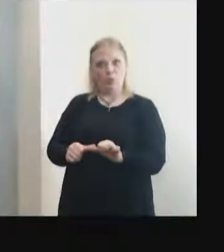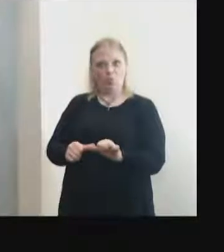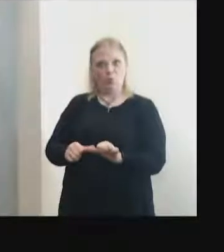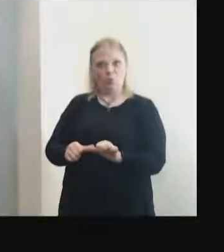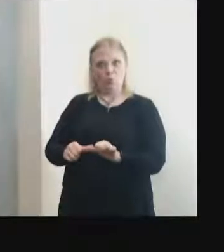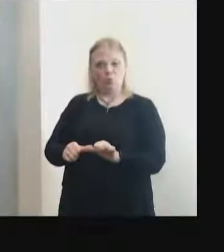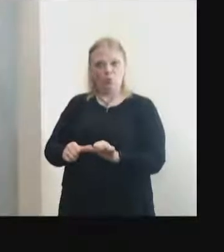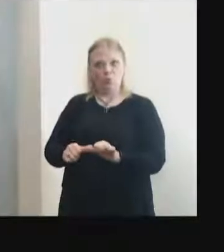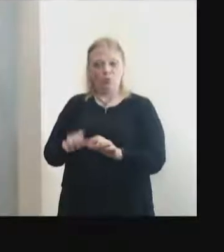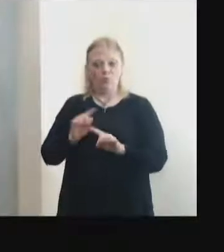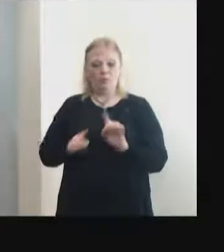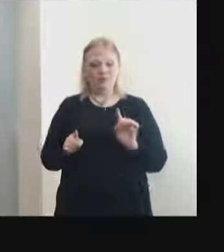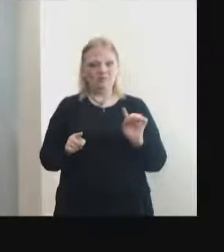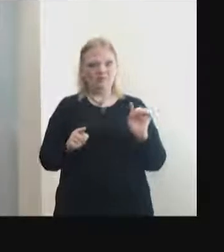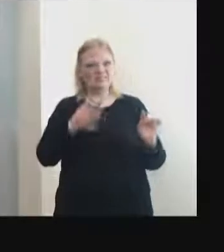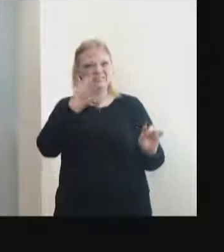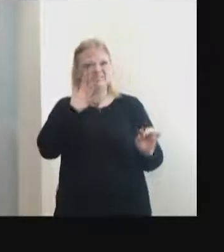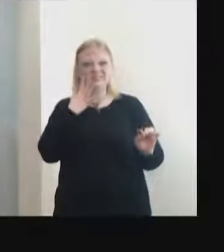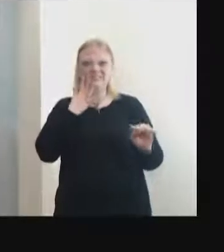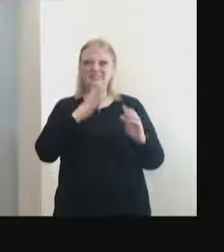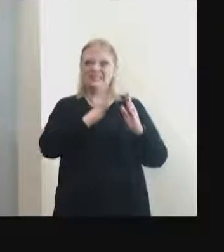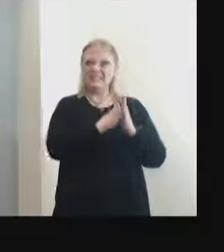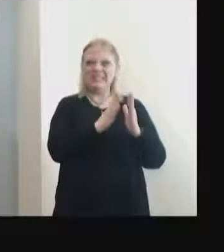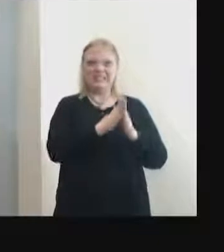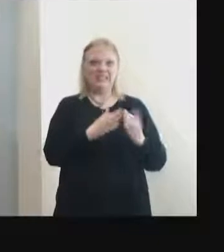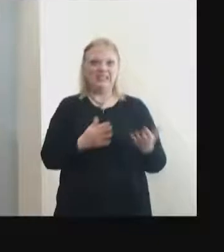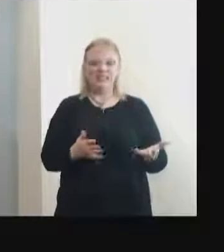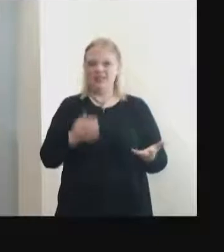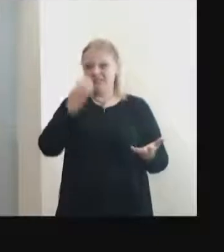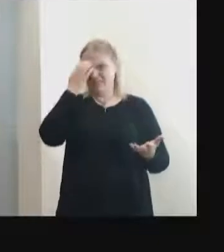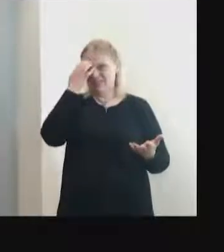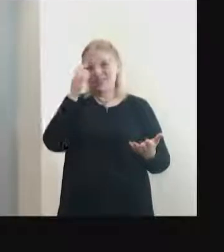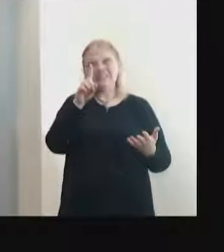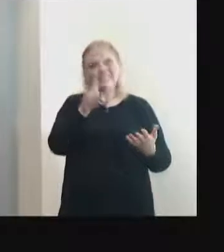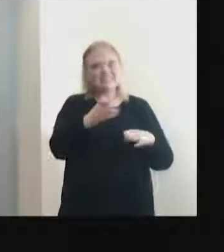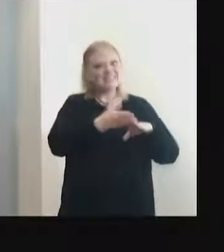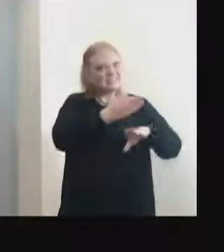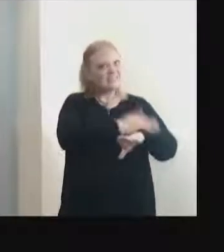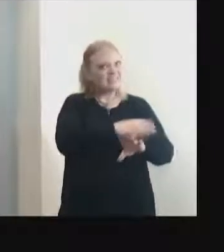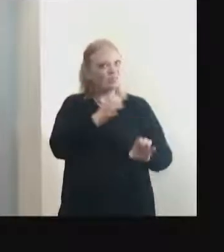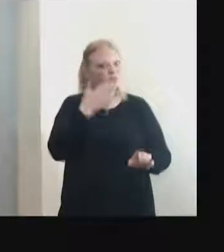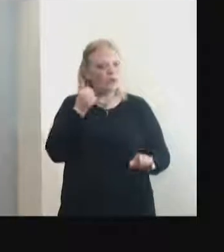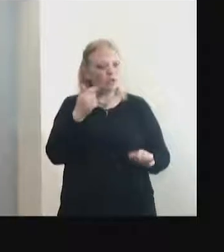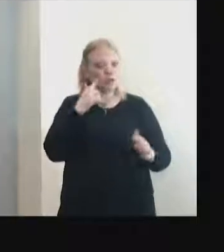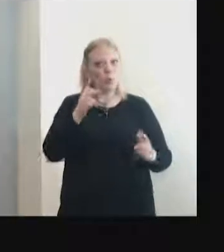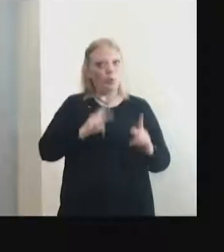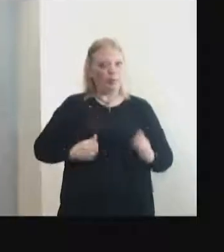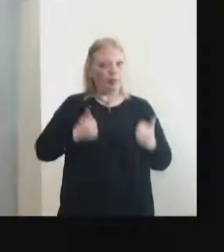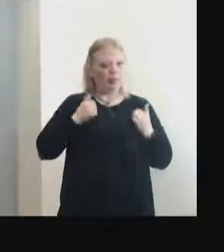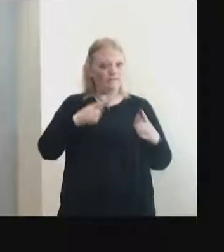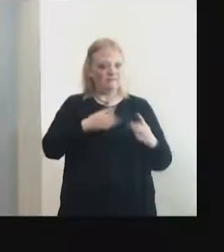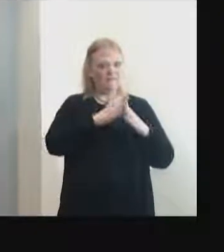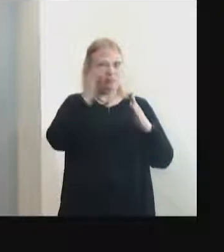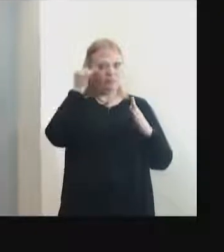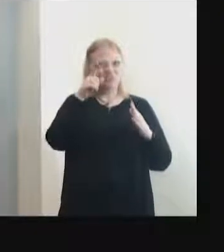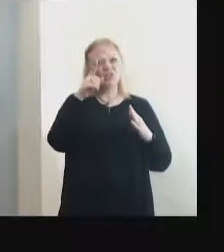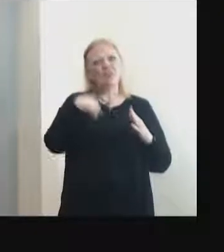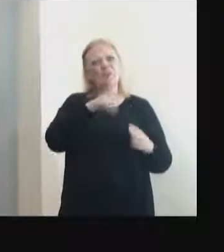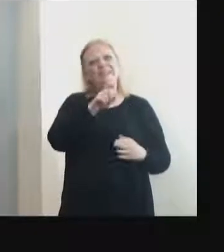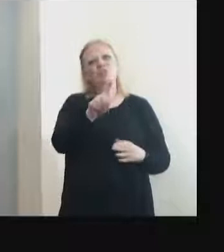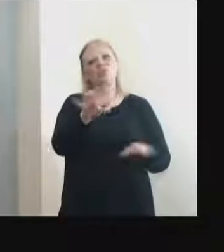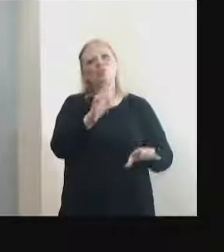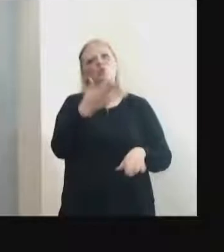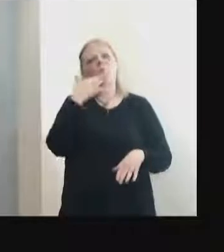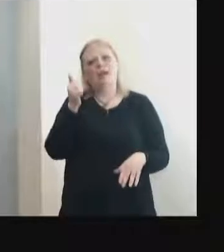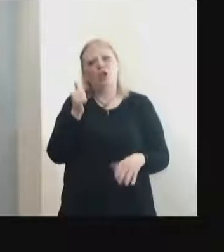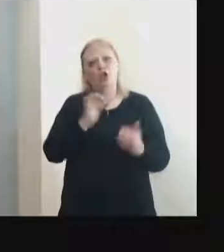that. But unfortunately, the city need to do better. So the residents in the city of Buffalo, we really need you to do better. And the